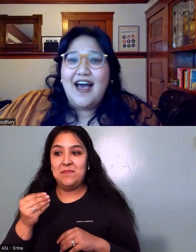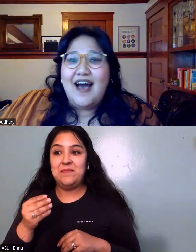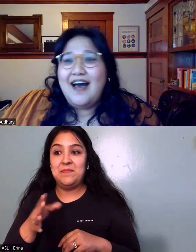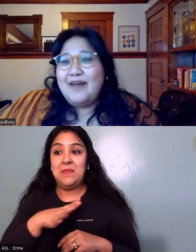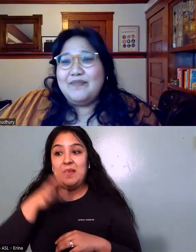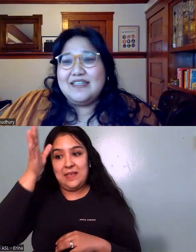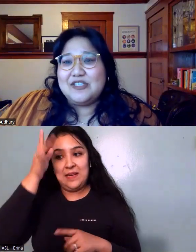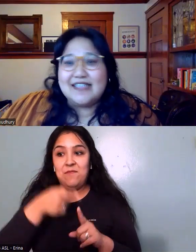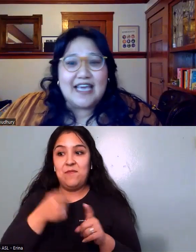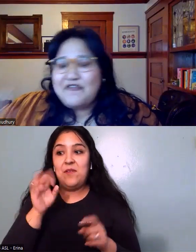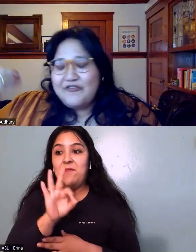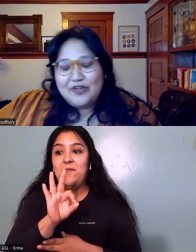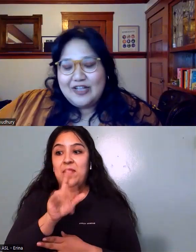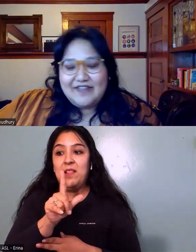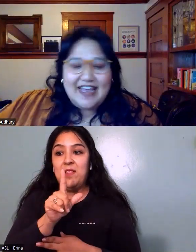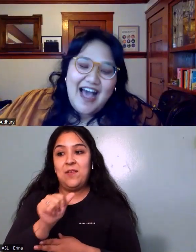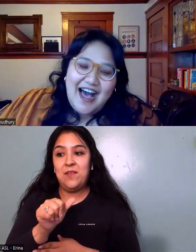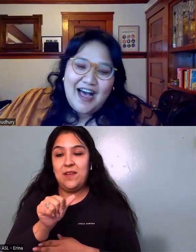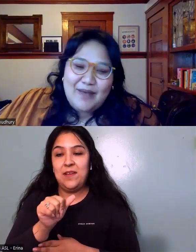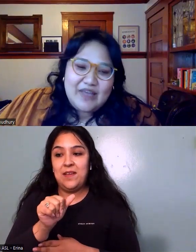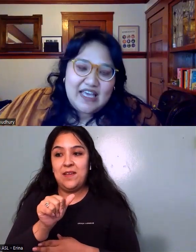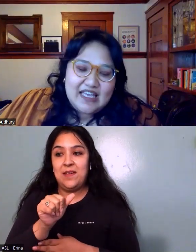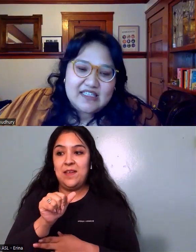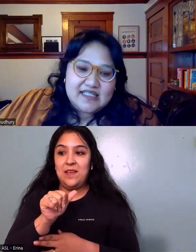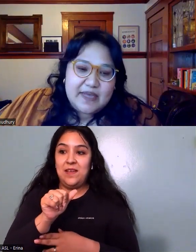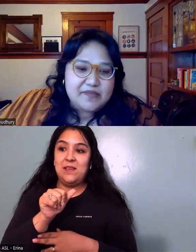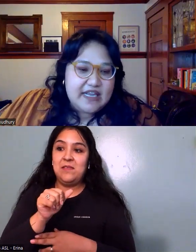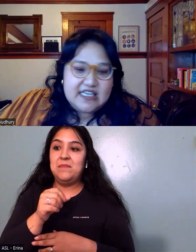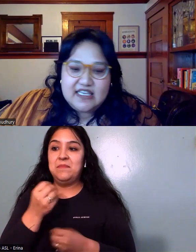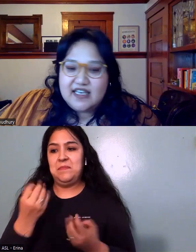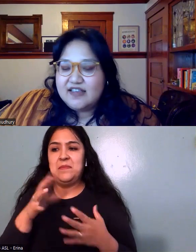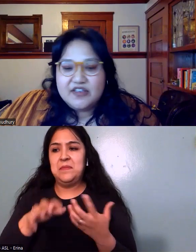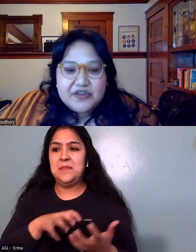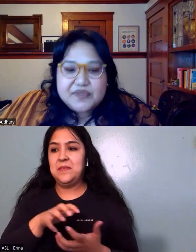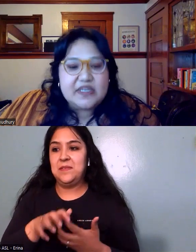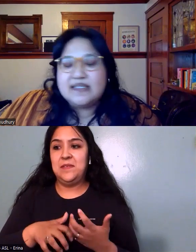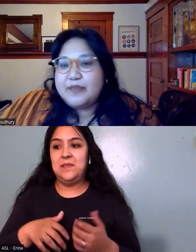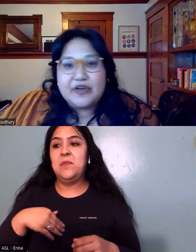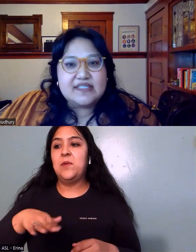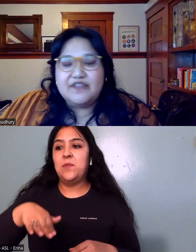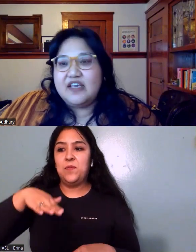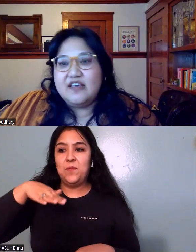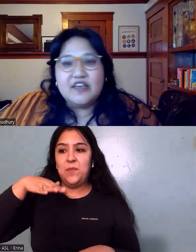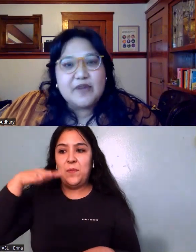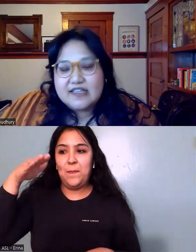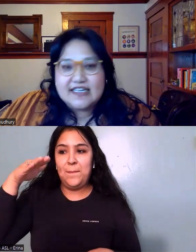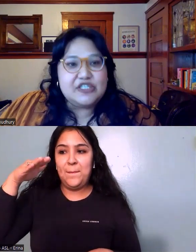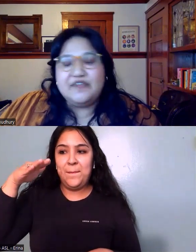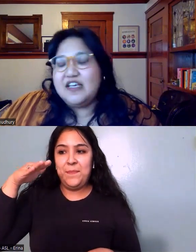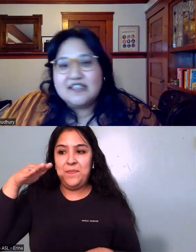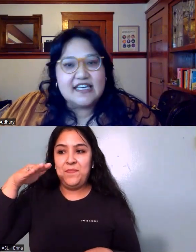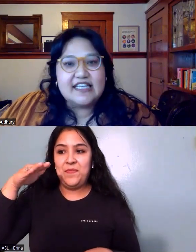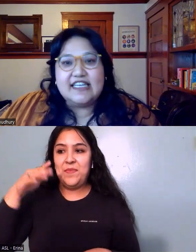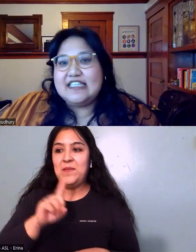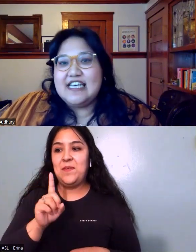it, just full of it. And spent many years, many summers living in Bangladesh,